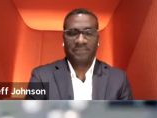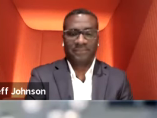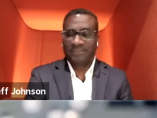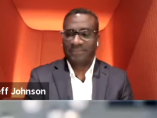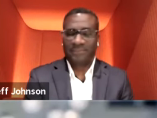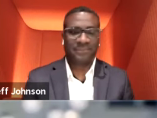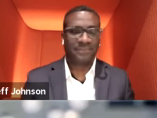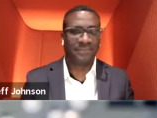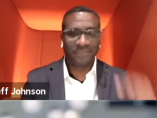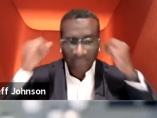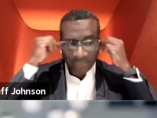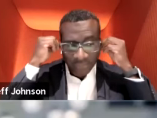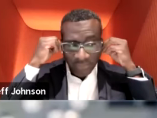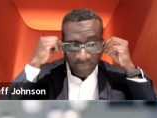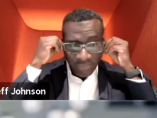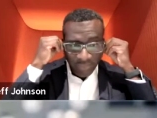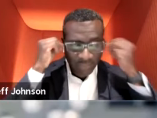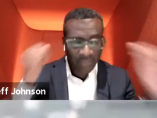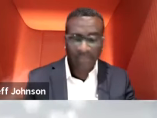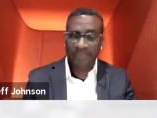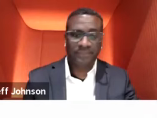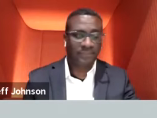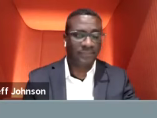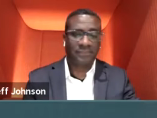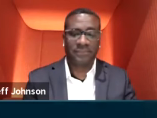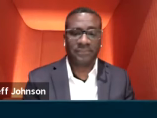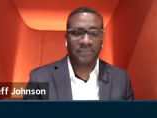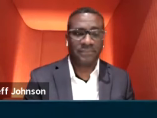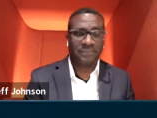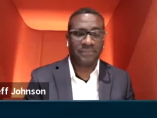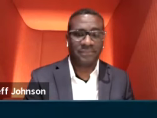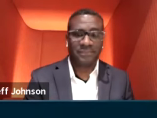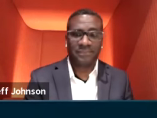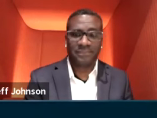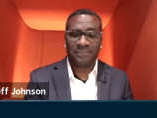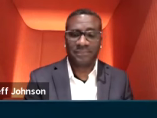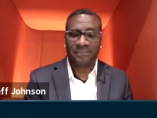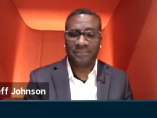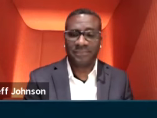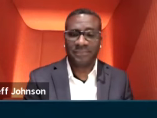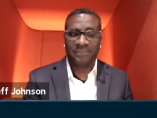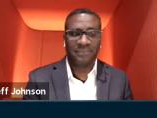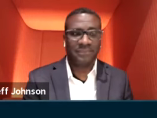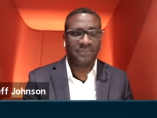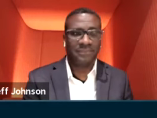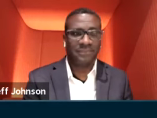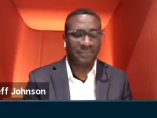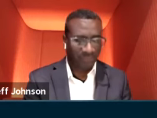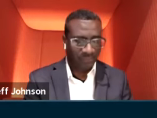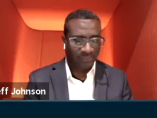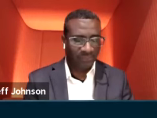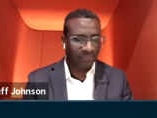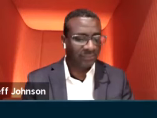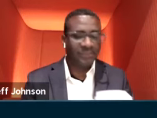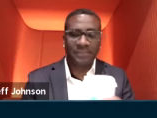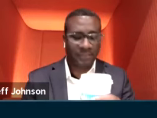joining us for the 10th anniversary of Denver Startup Week. At Denver Startup Week, we strive to make all of our sessions a space where attendees